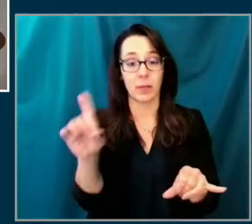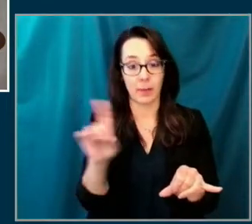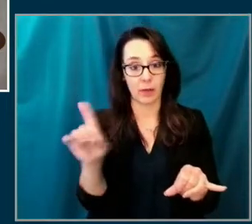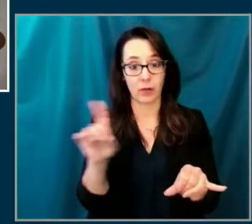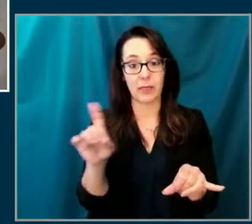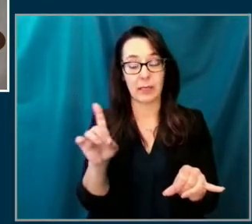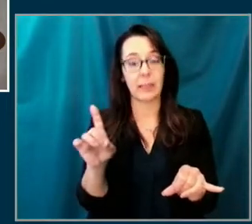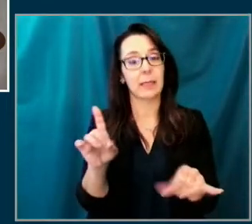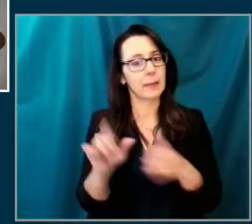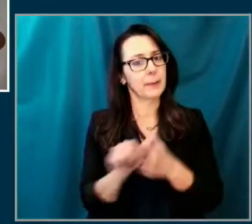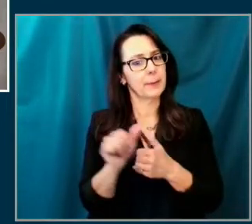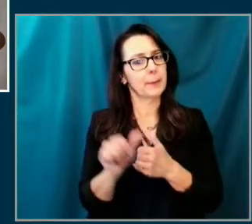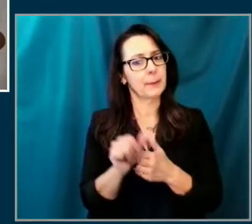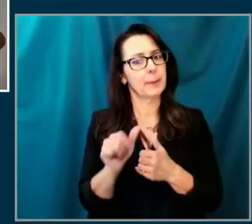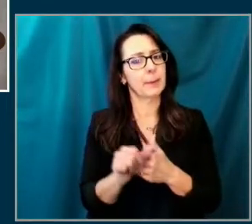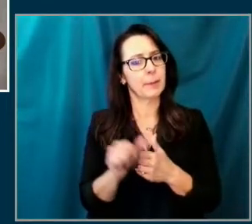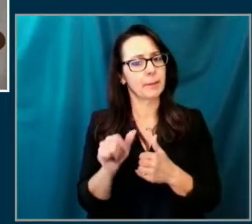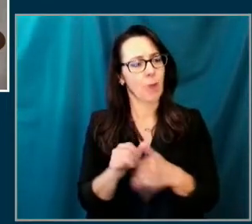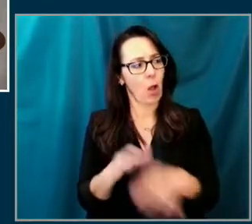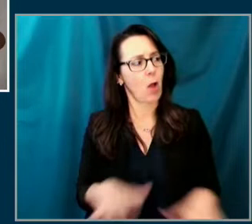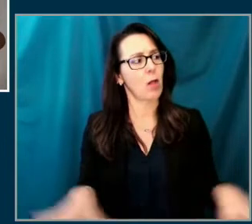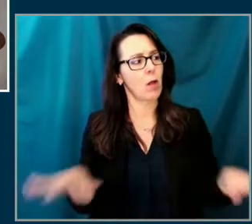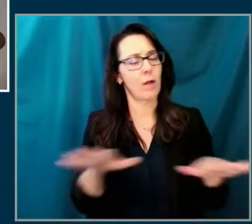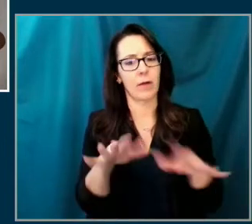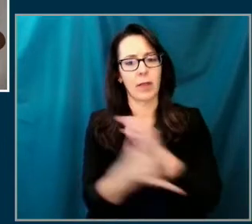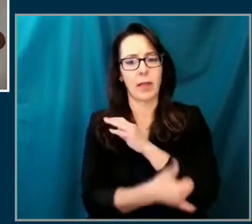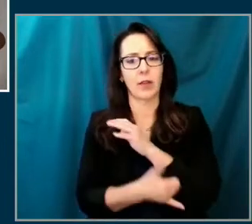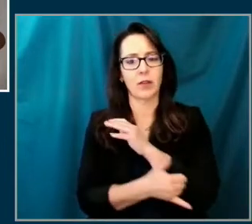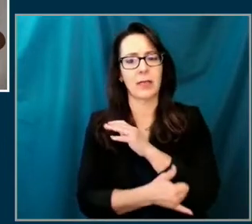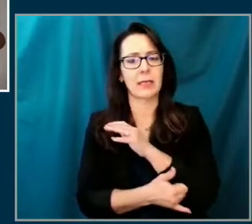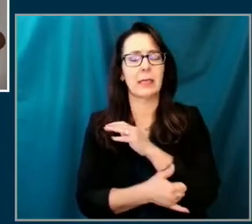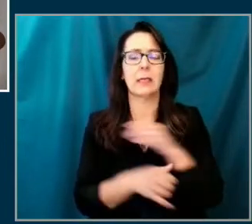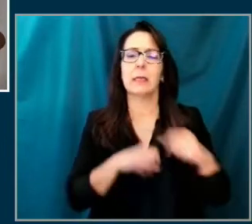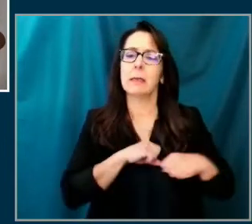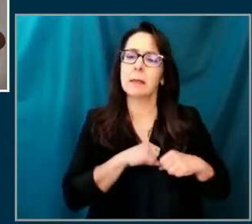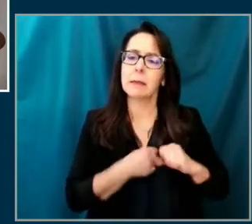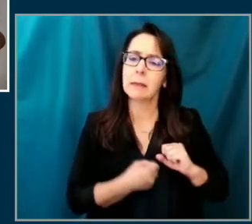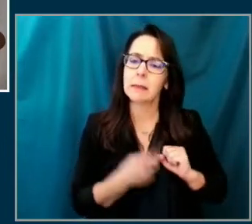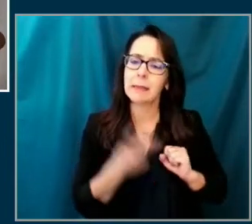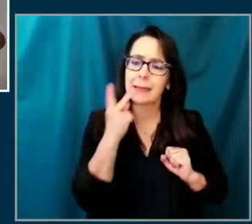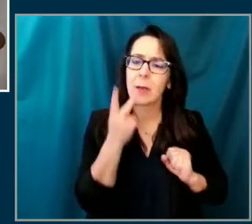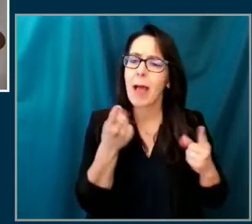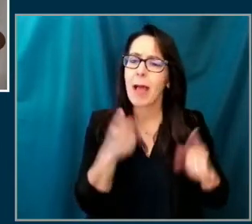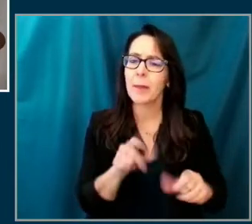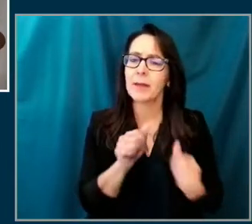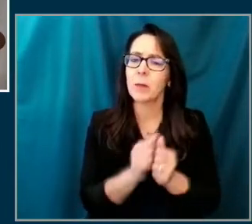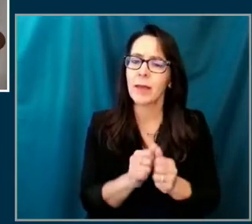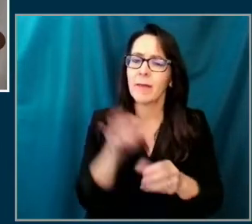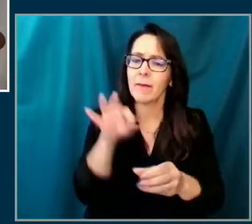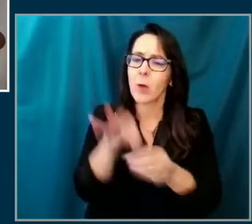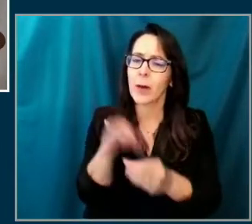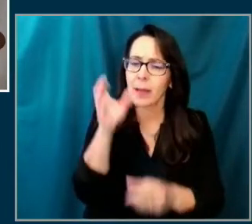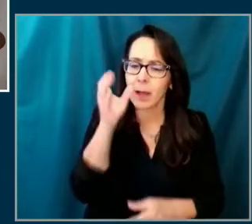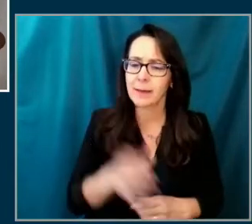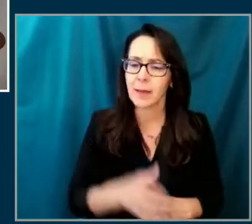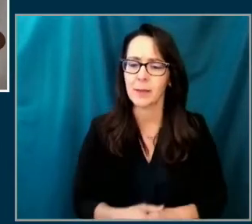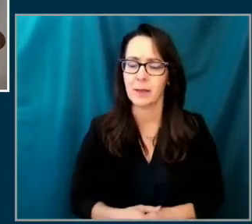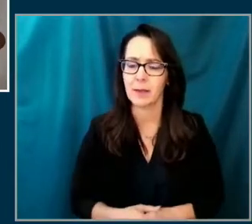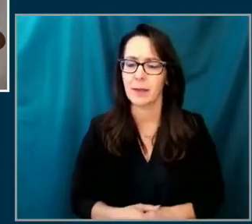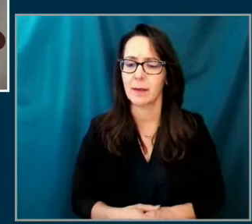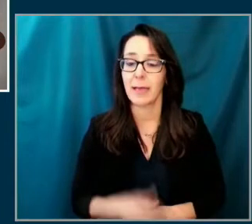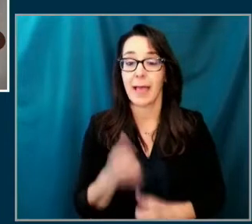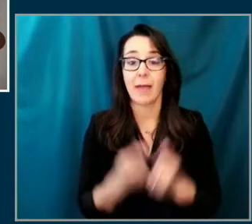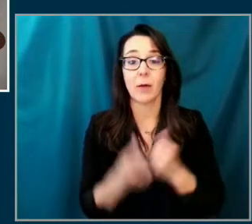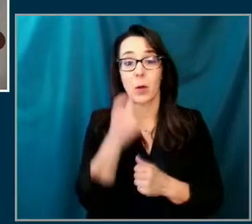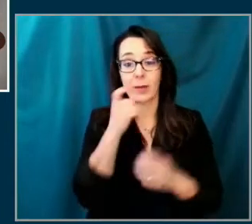nation. It is heartbreaking to see what is happening to the concept of voting. Our concept that everyone who's a citizen in this country